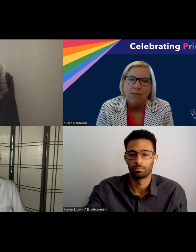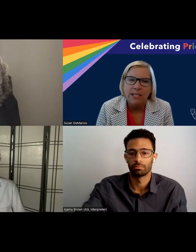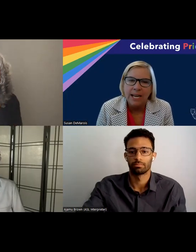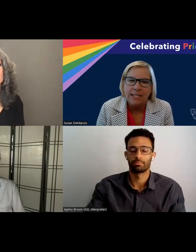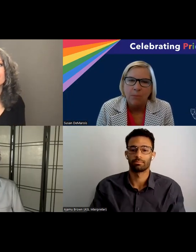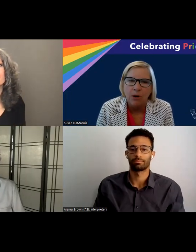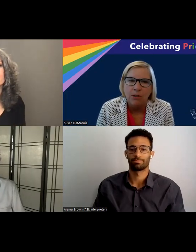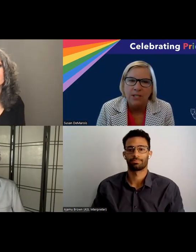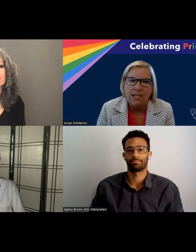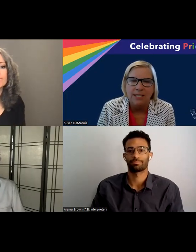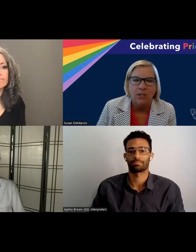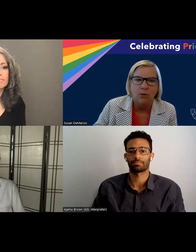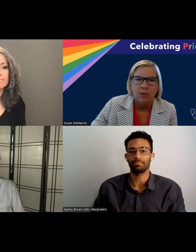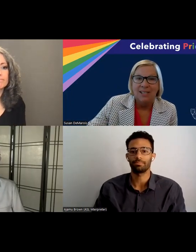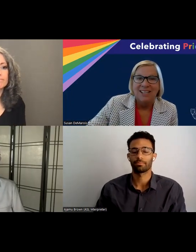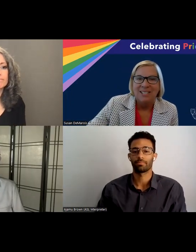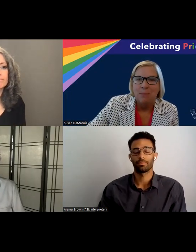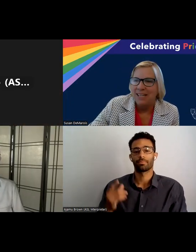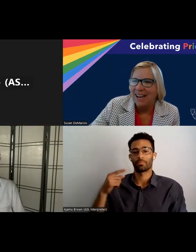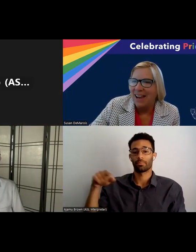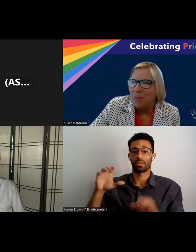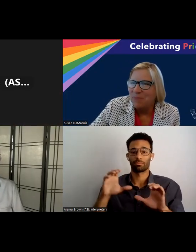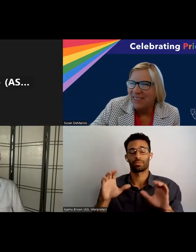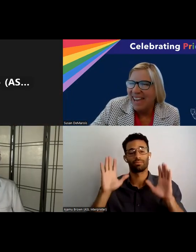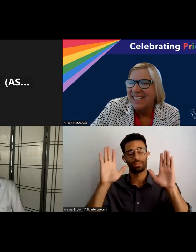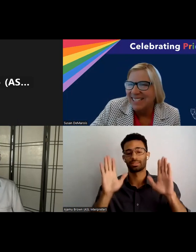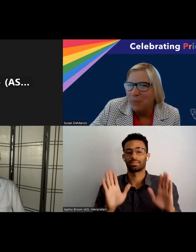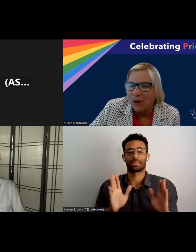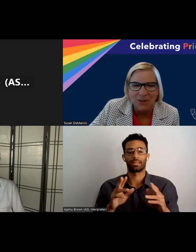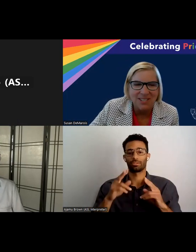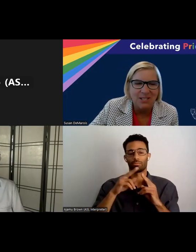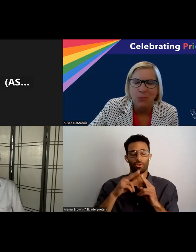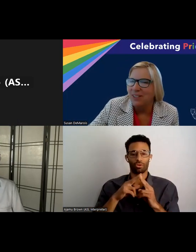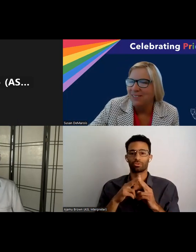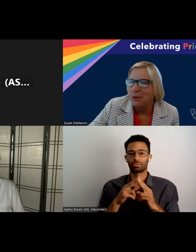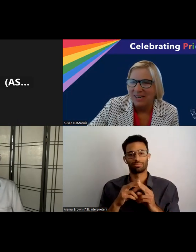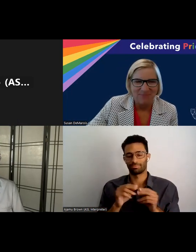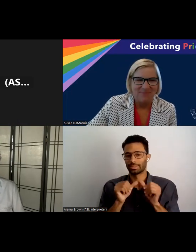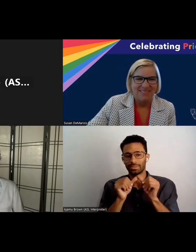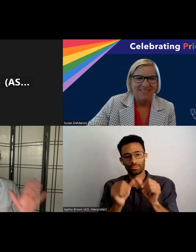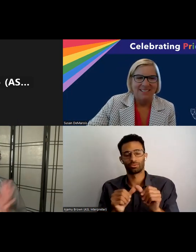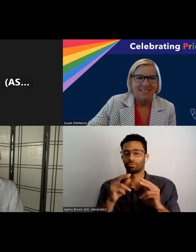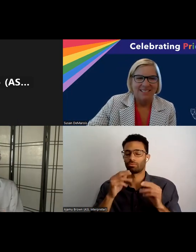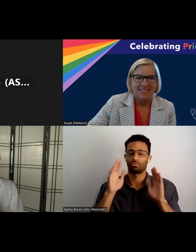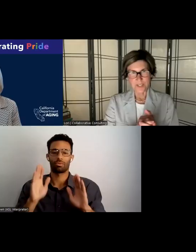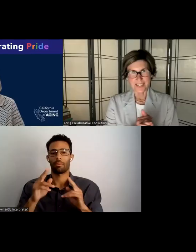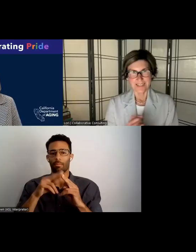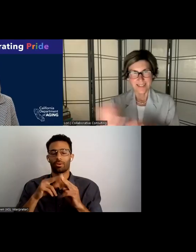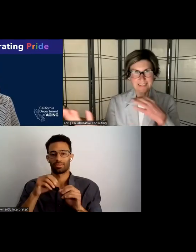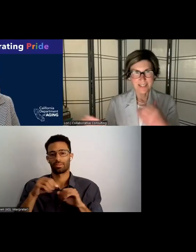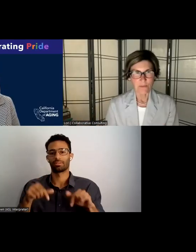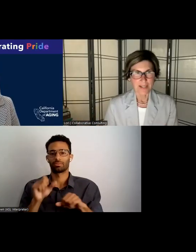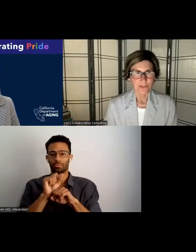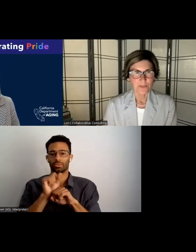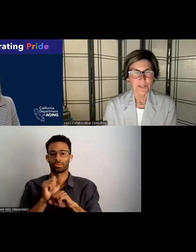They've been fantastic partners and continue to be excellent partners in this work. Lori. Thank you, Susan,